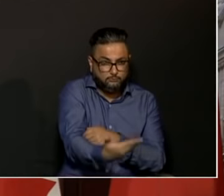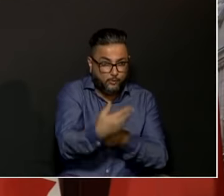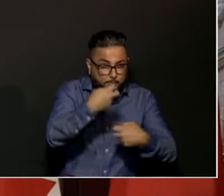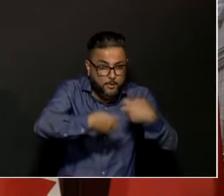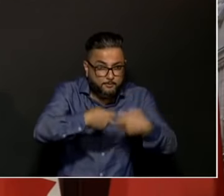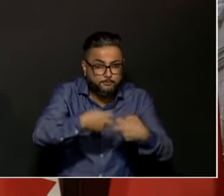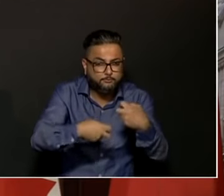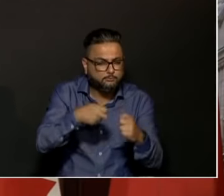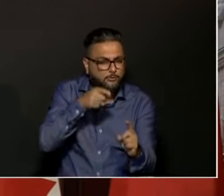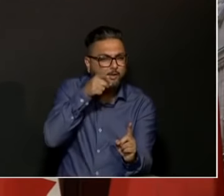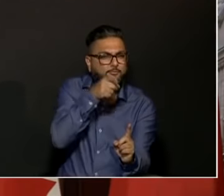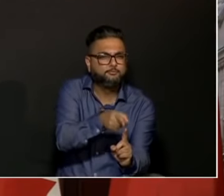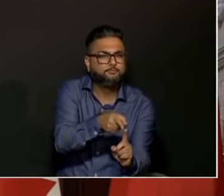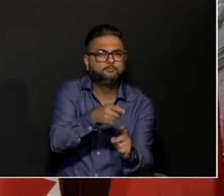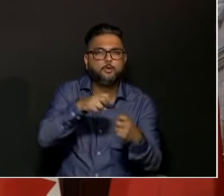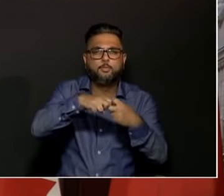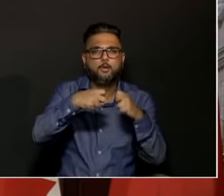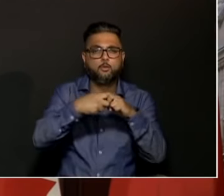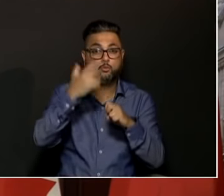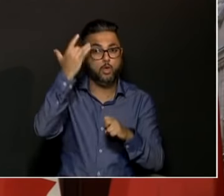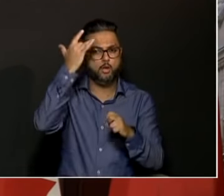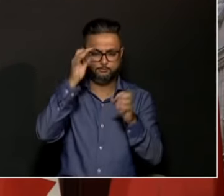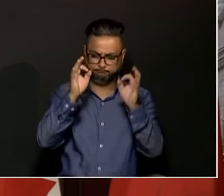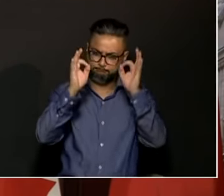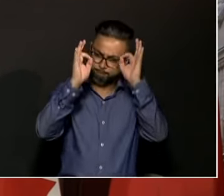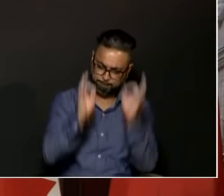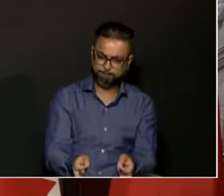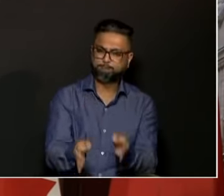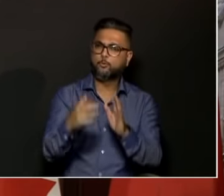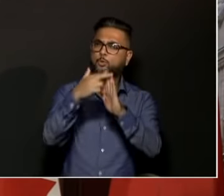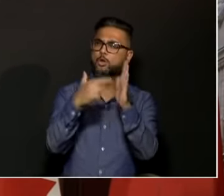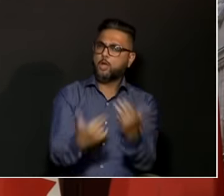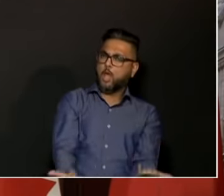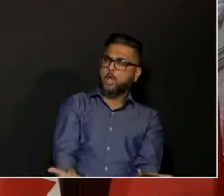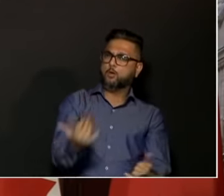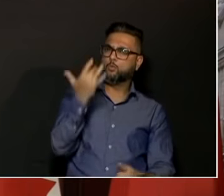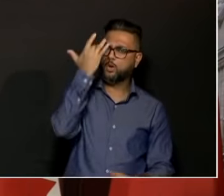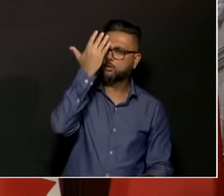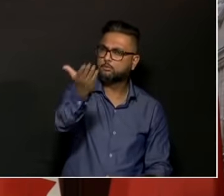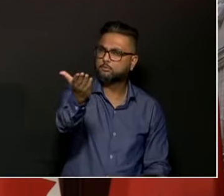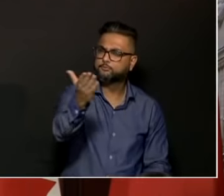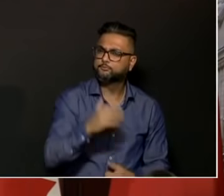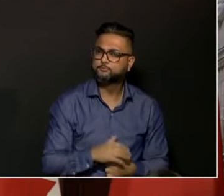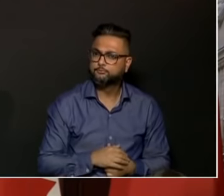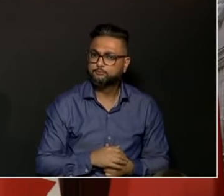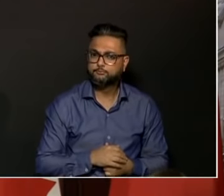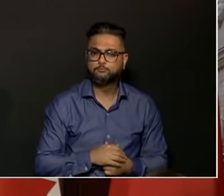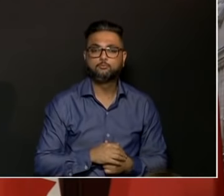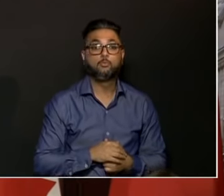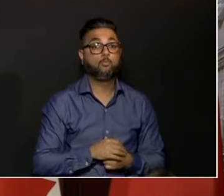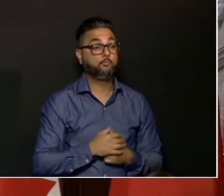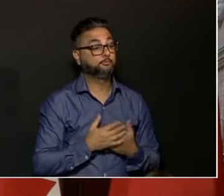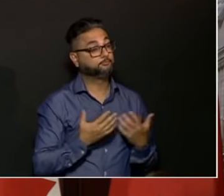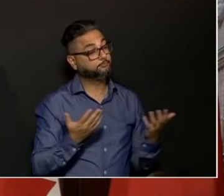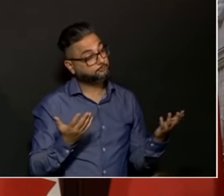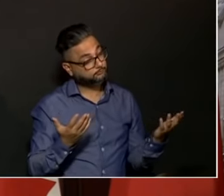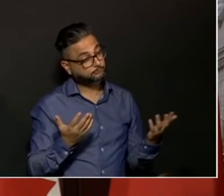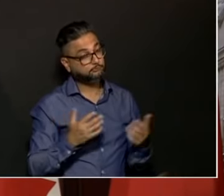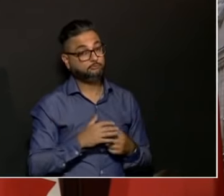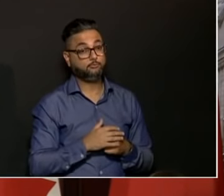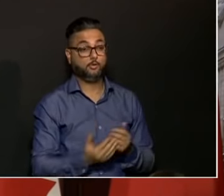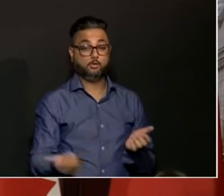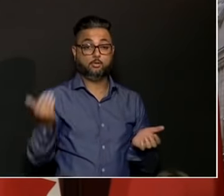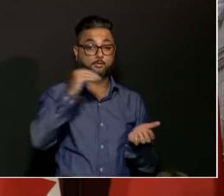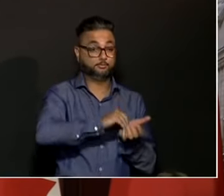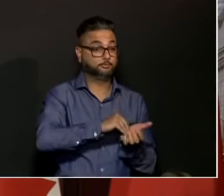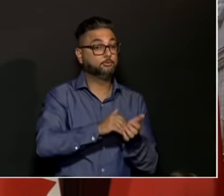that necessitated this action today? Well, I want to, again, say I think the vast majority of restaurant